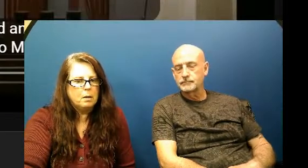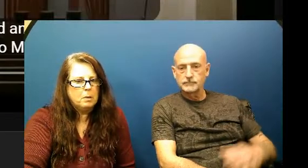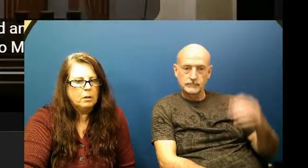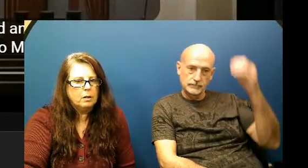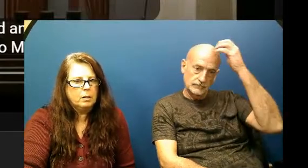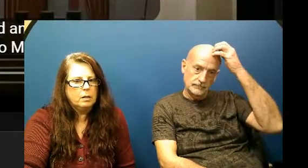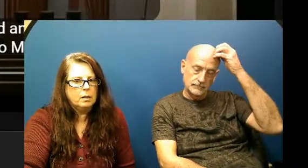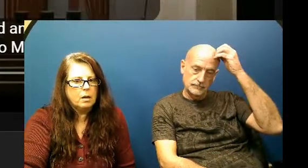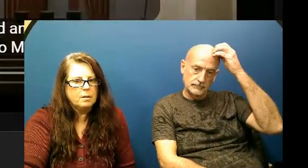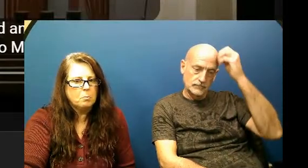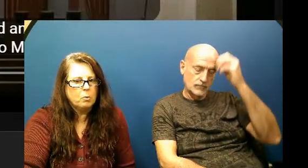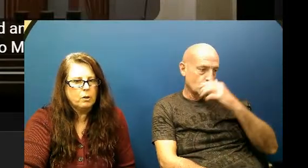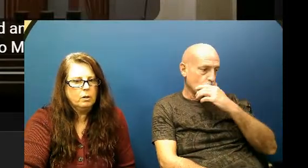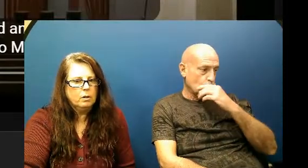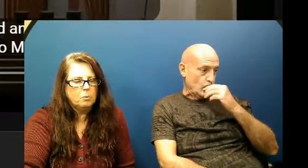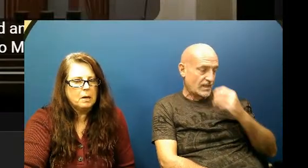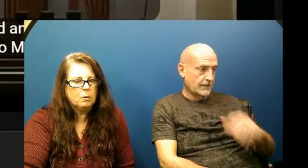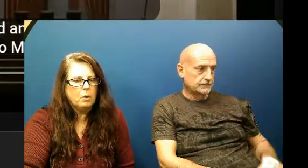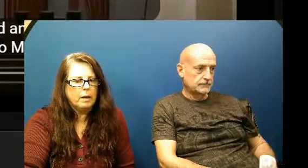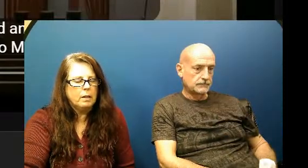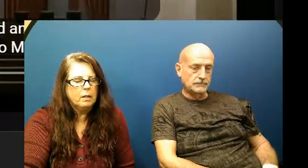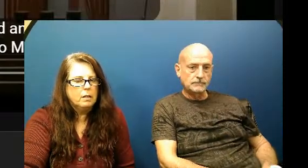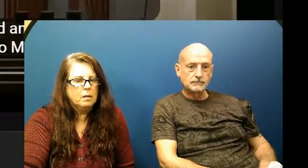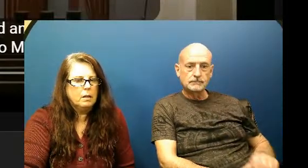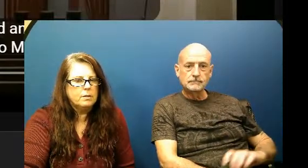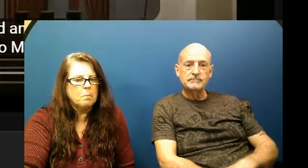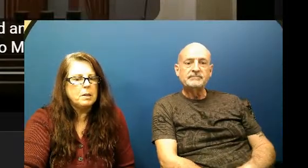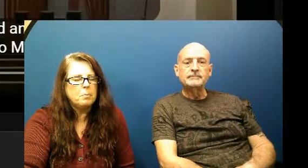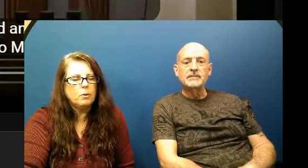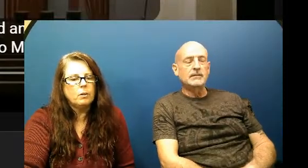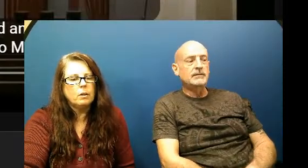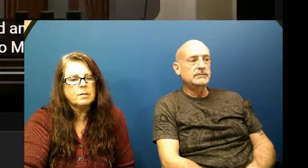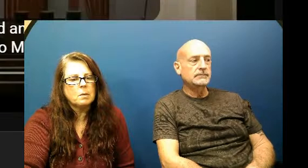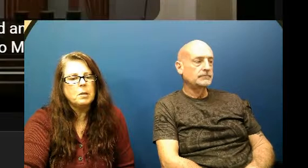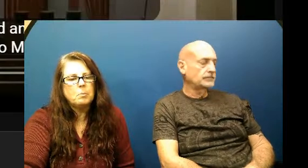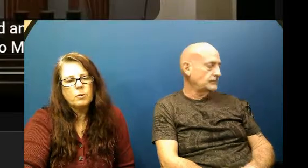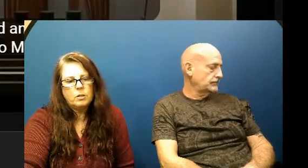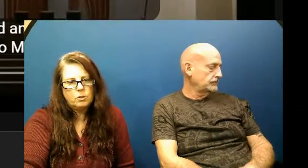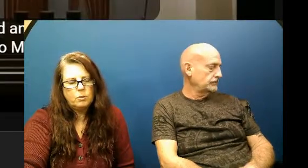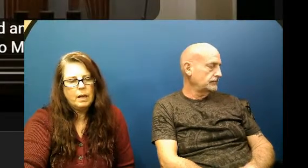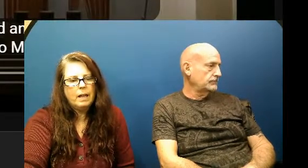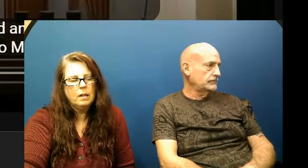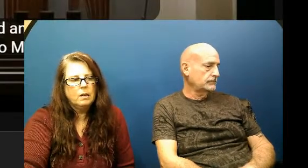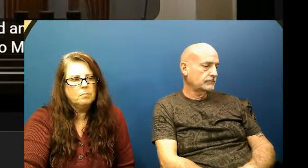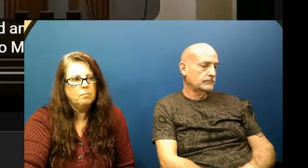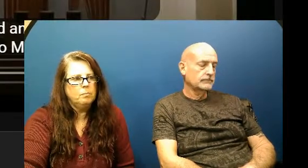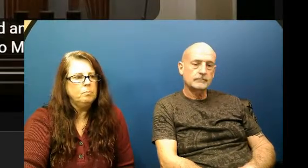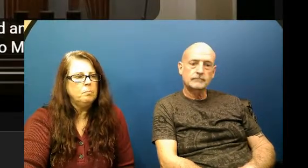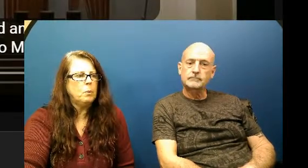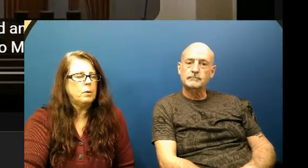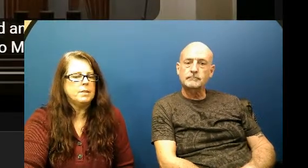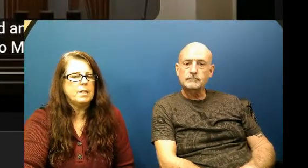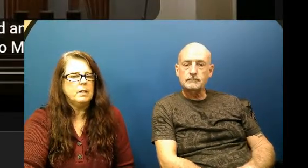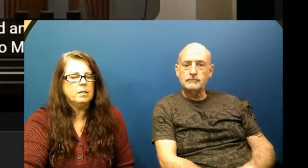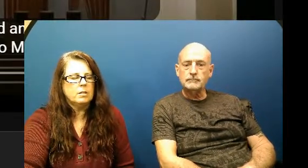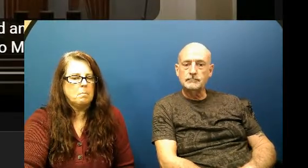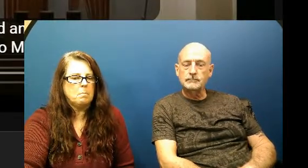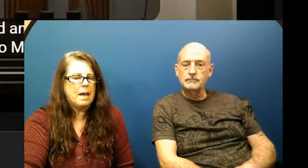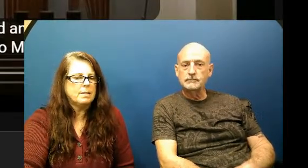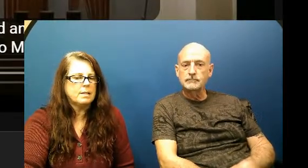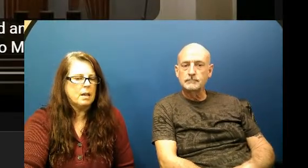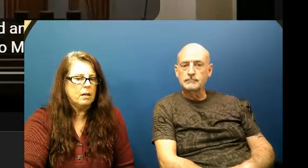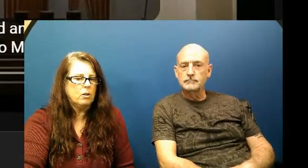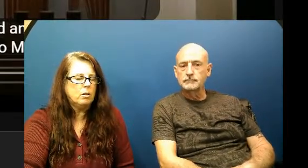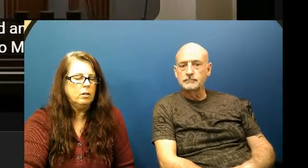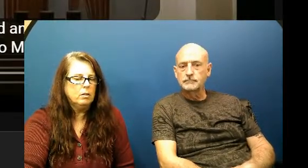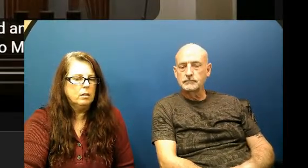I bought American, it costs more no matter what. And some people can do that, but what he's saying is on a